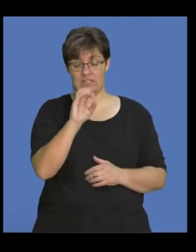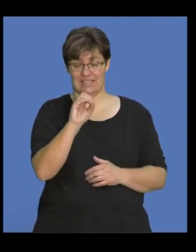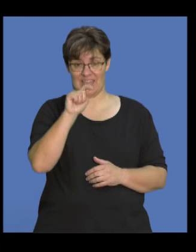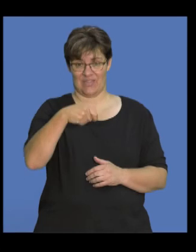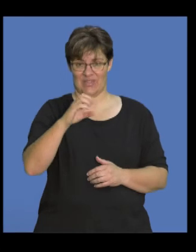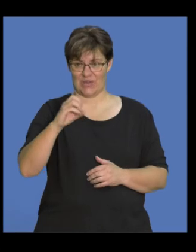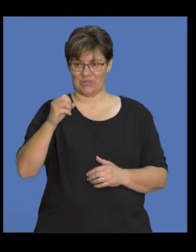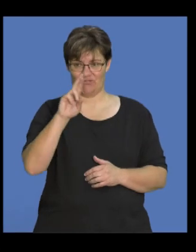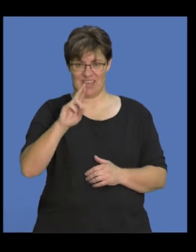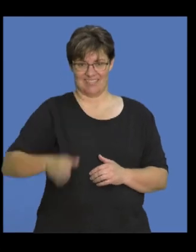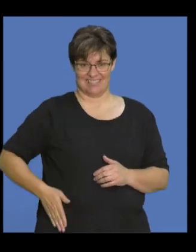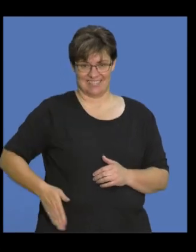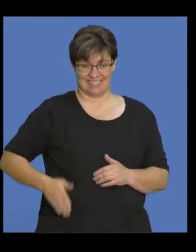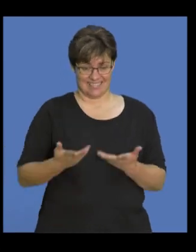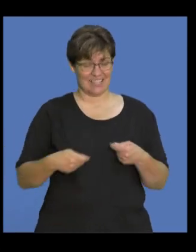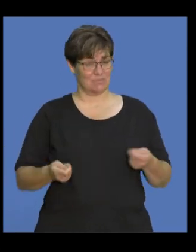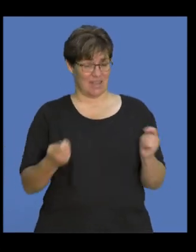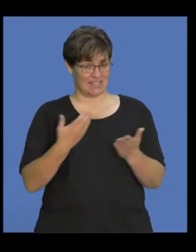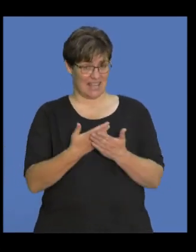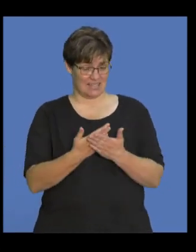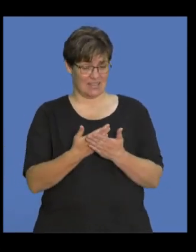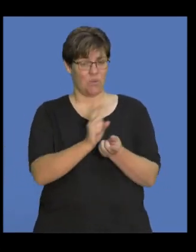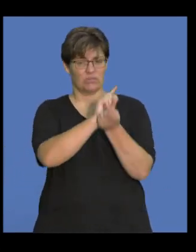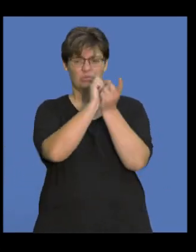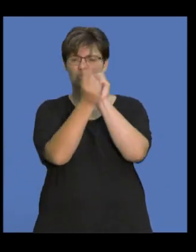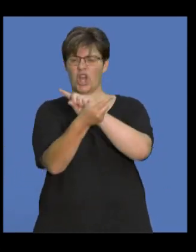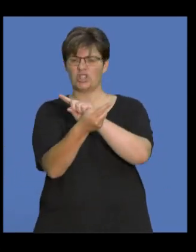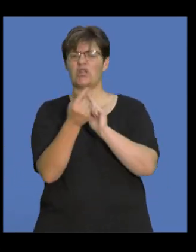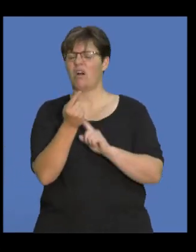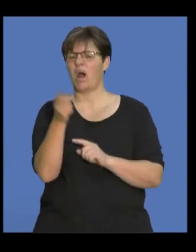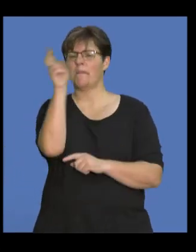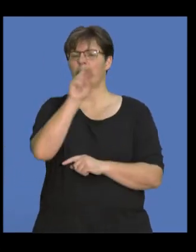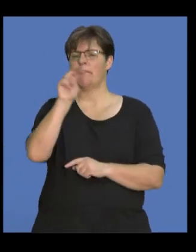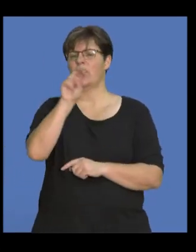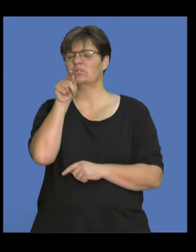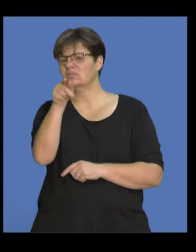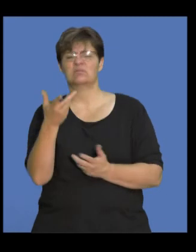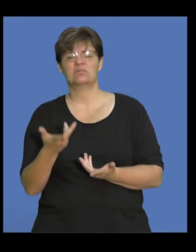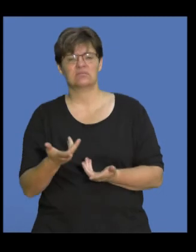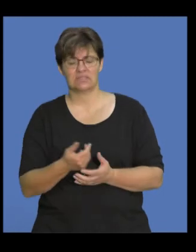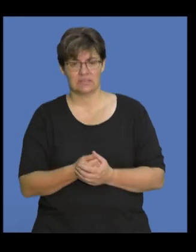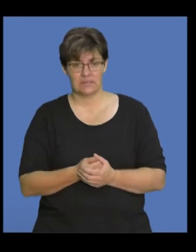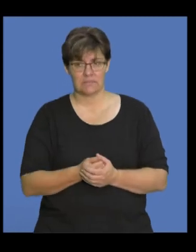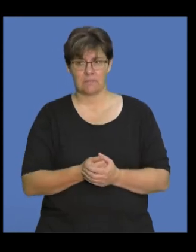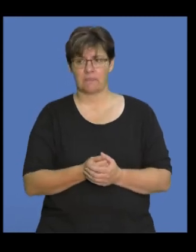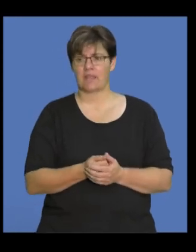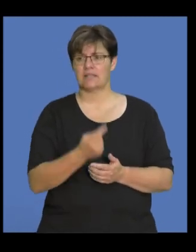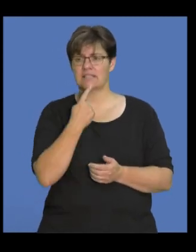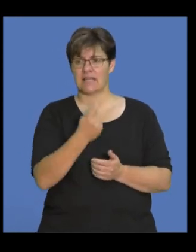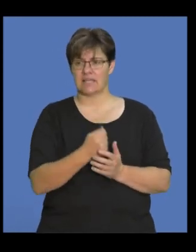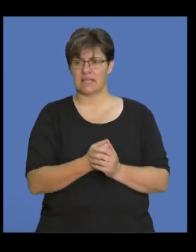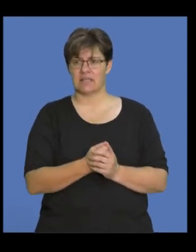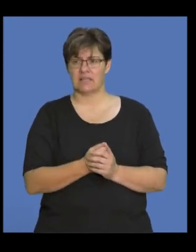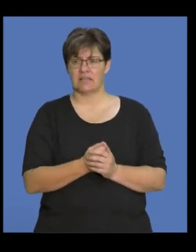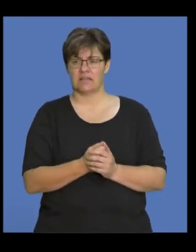40,000 to spend, right? And we want to convert that into being pounds. So it means this